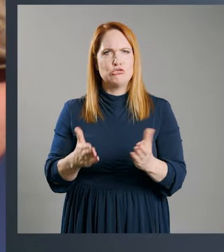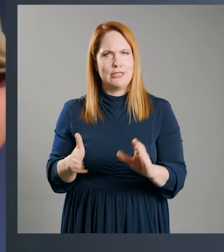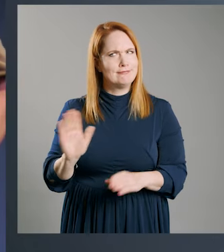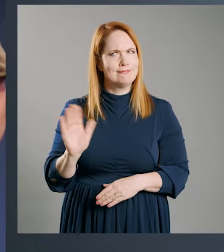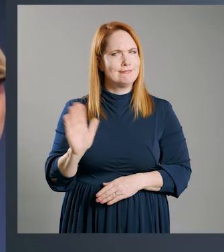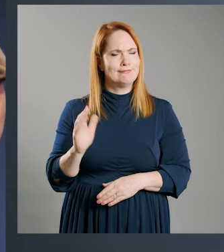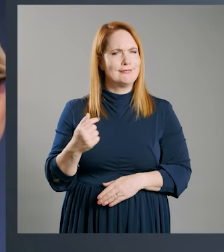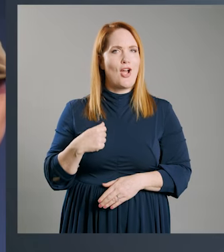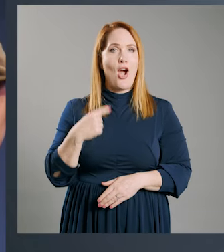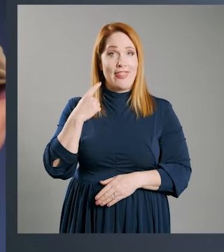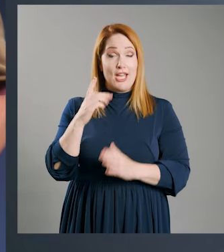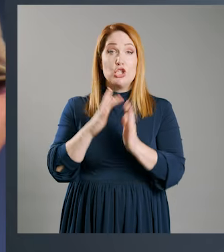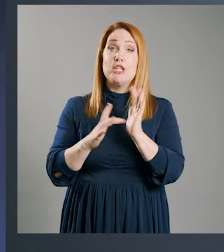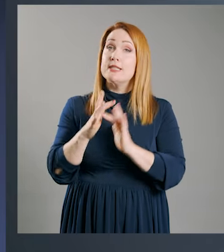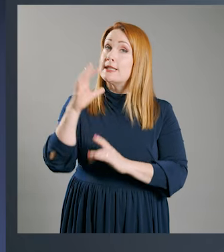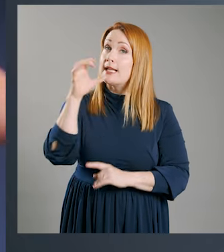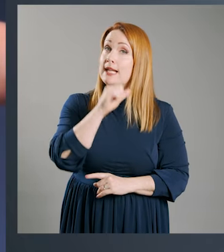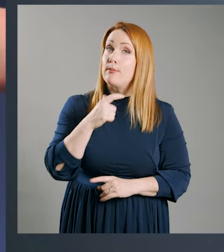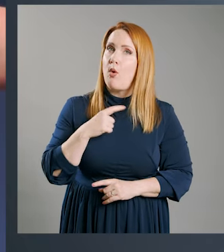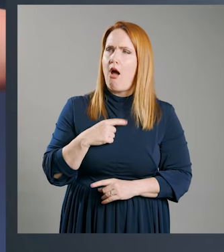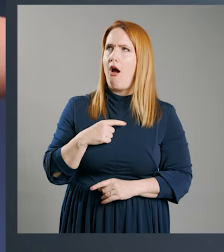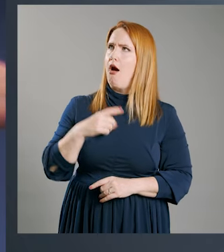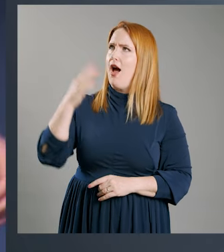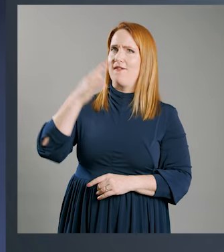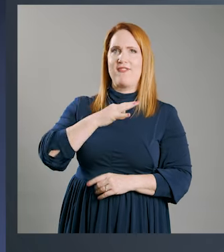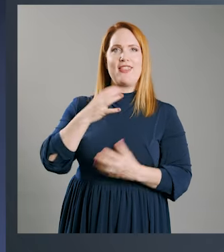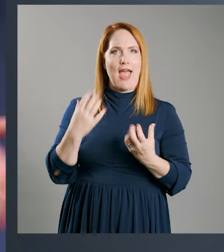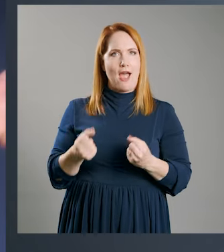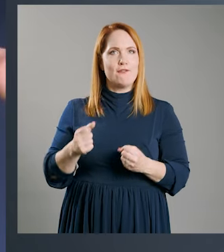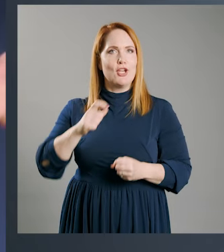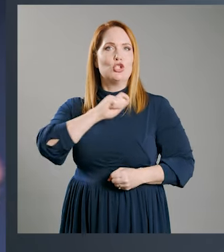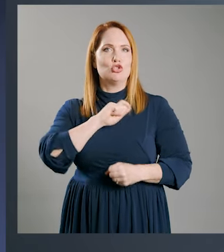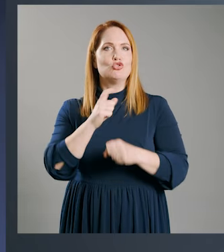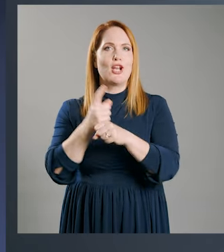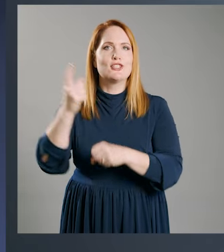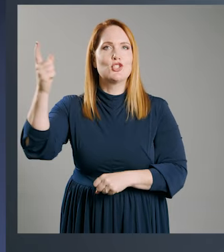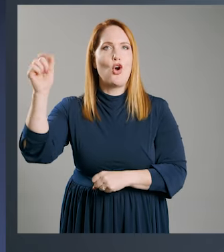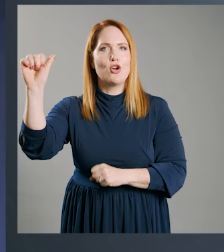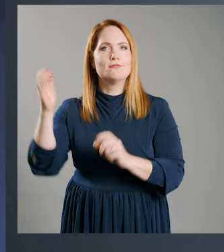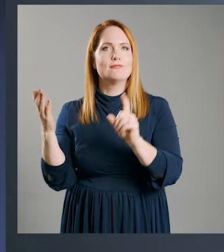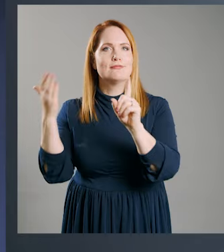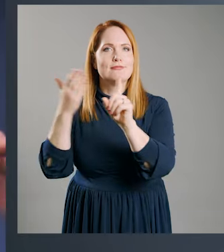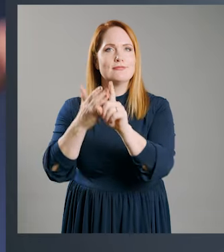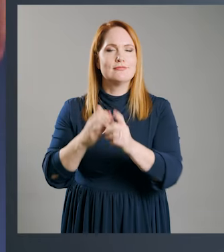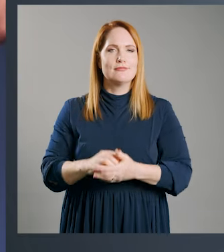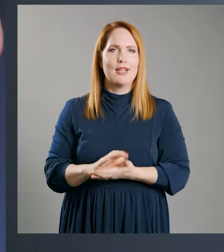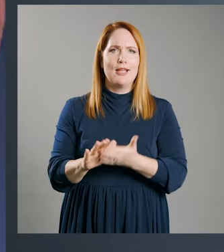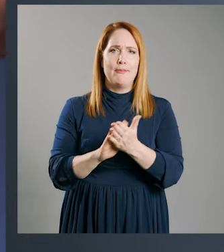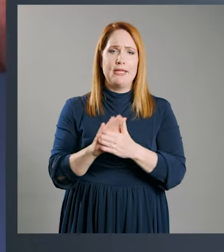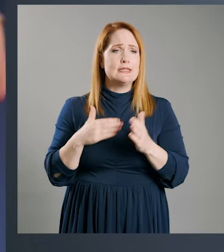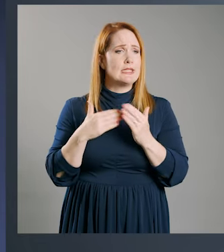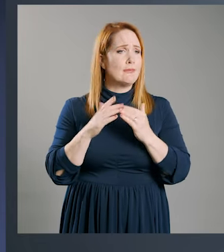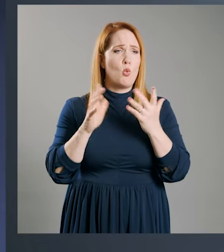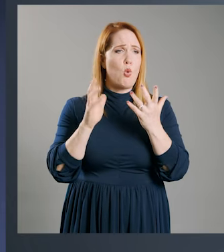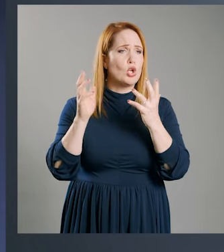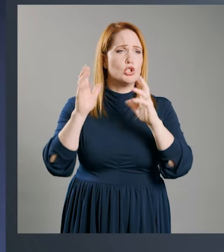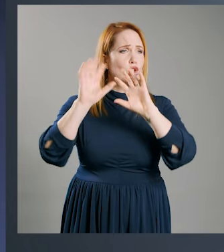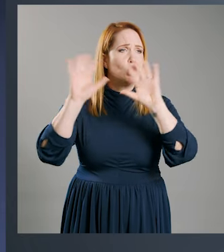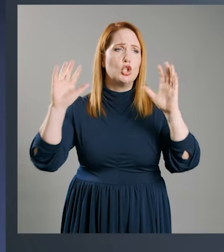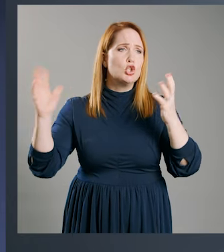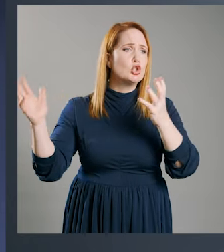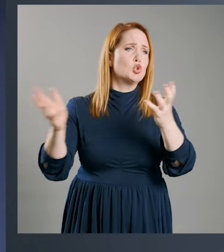I don't think so. I think he was asleep because he was a man of faith, and he just trusted himself to God's will. So no matter what storms were going on